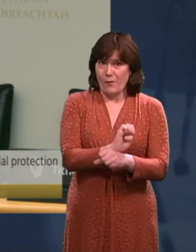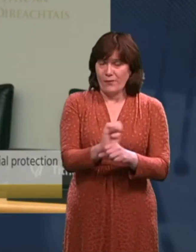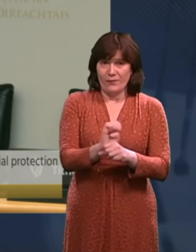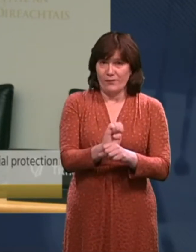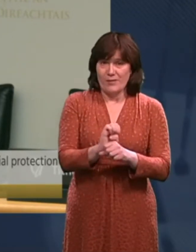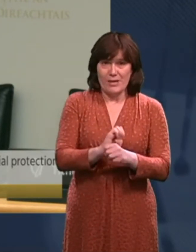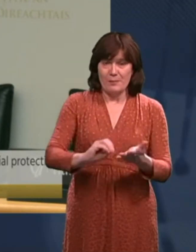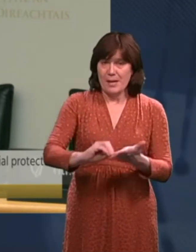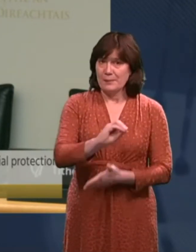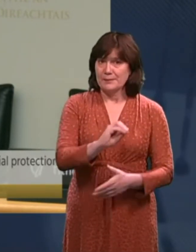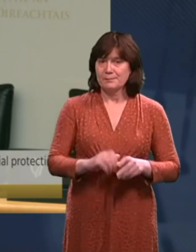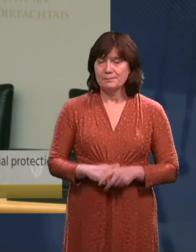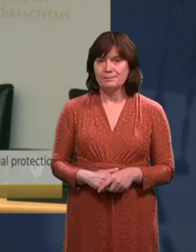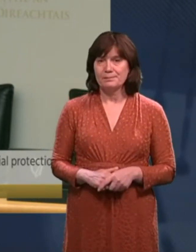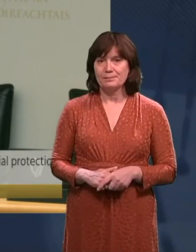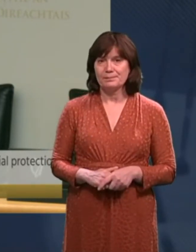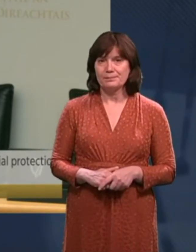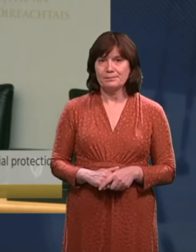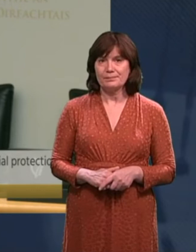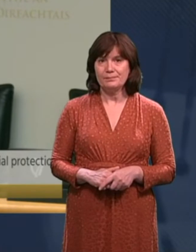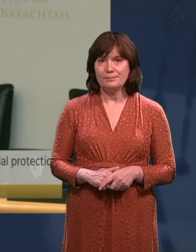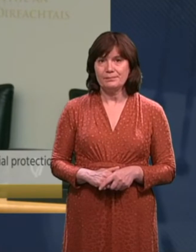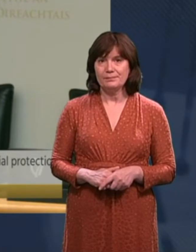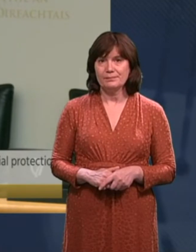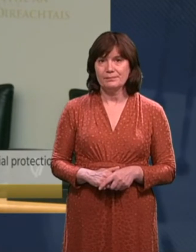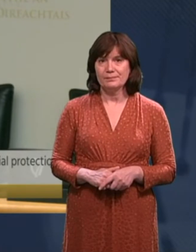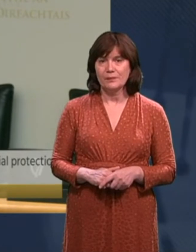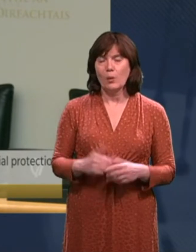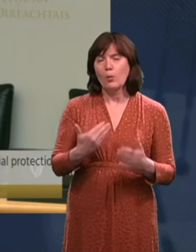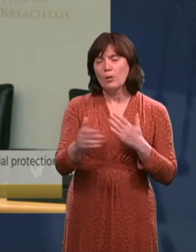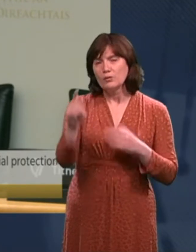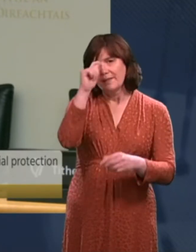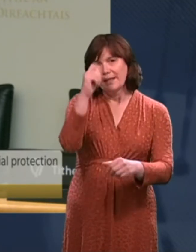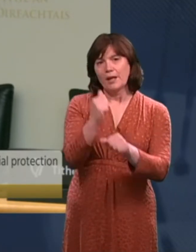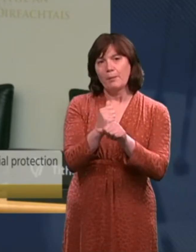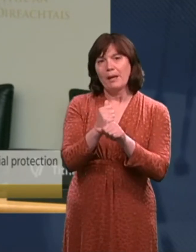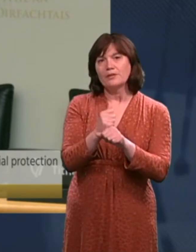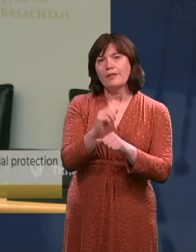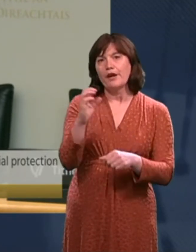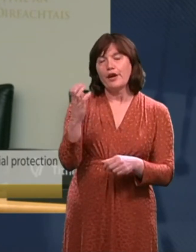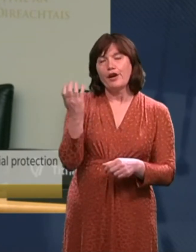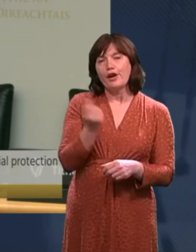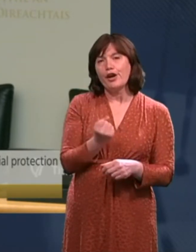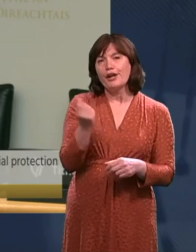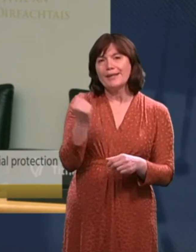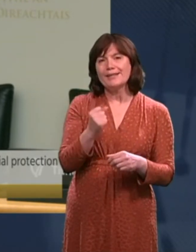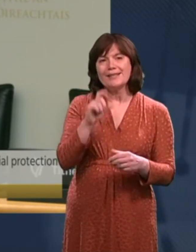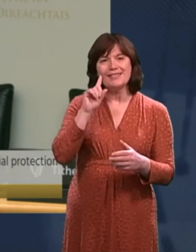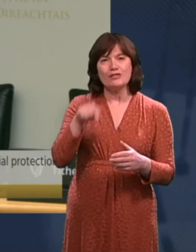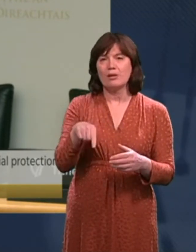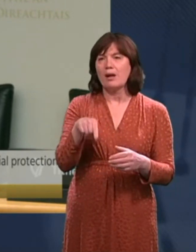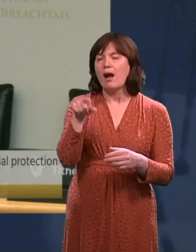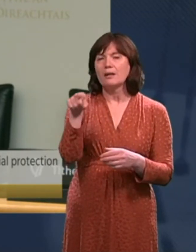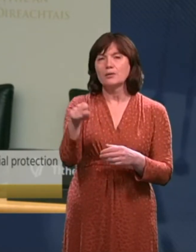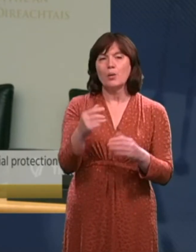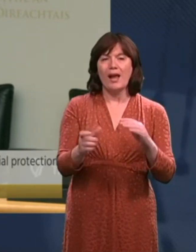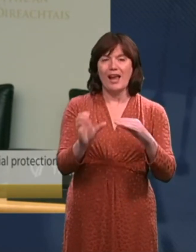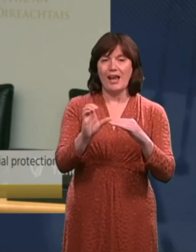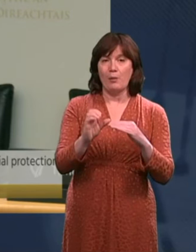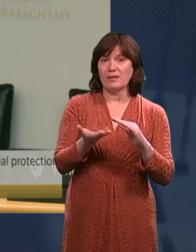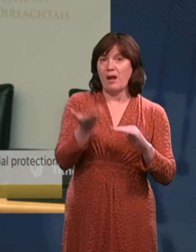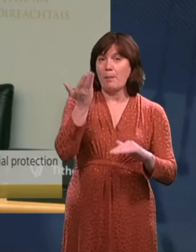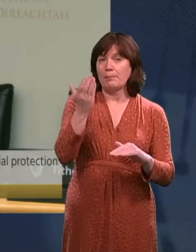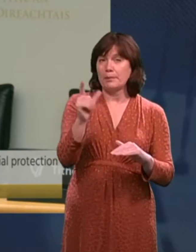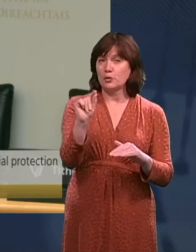Also, just on that, what is your view on raising the threshold of earnings disregard for disability allowance by €20?